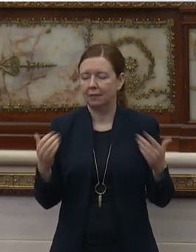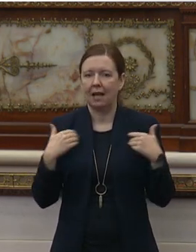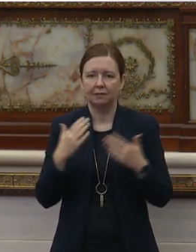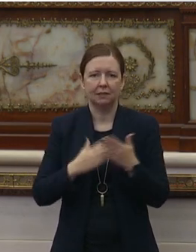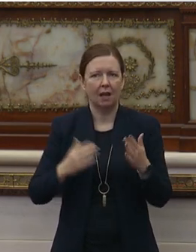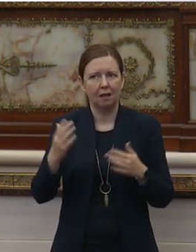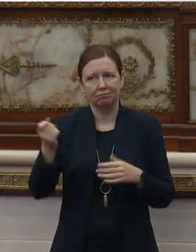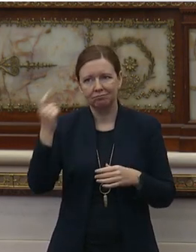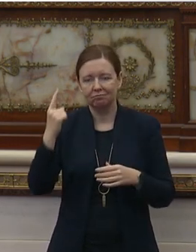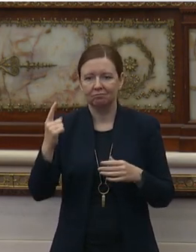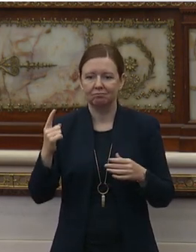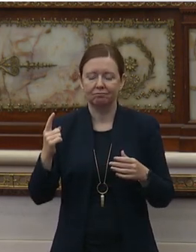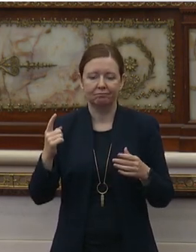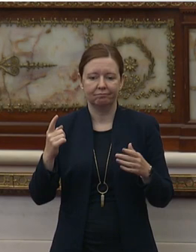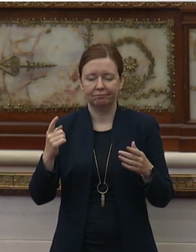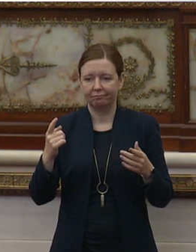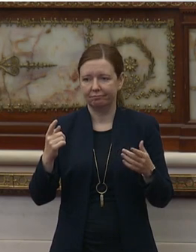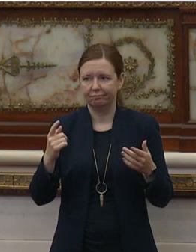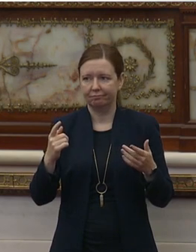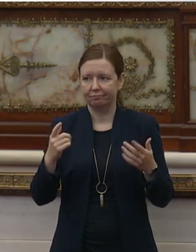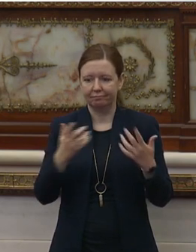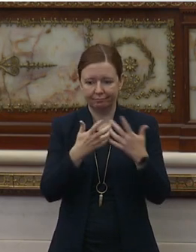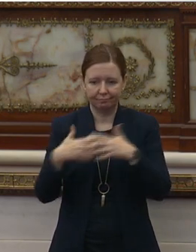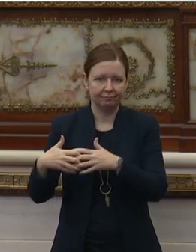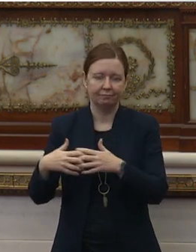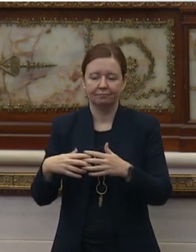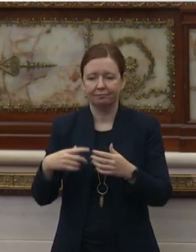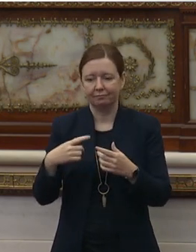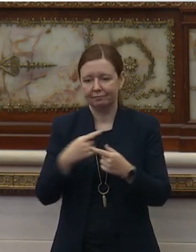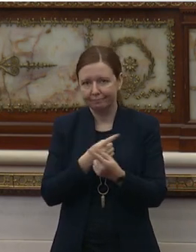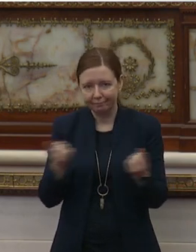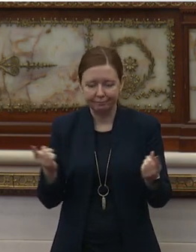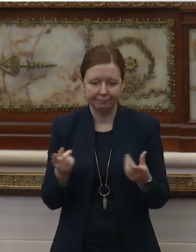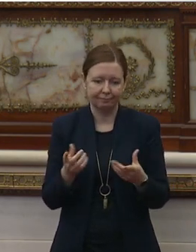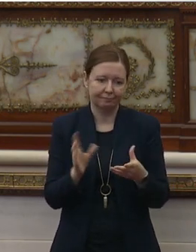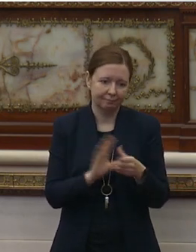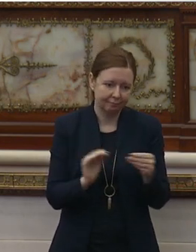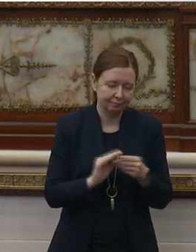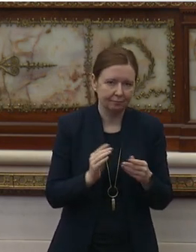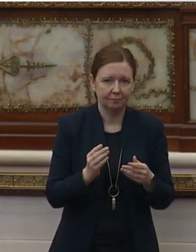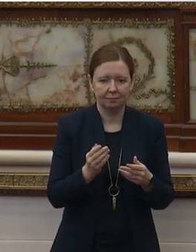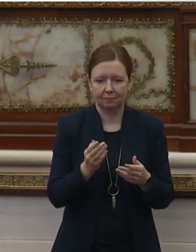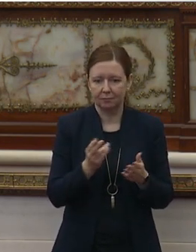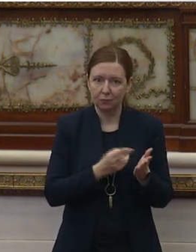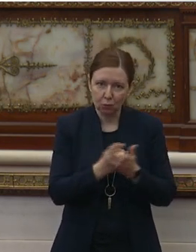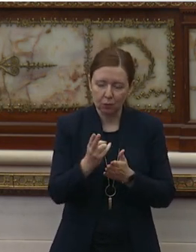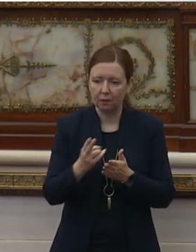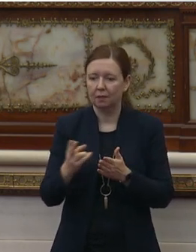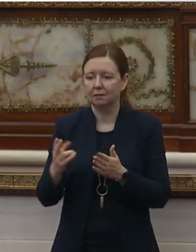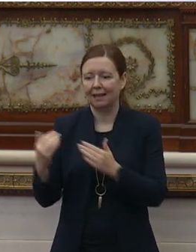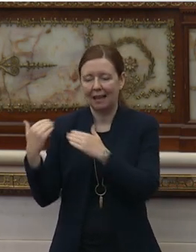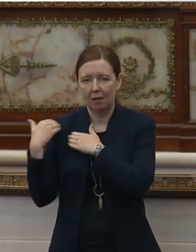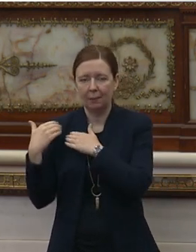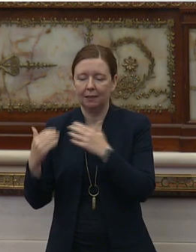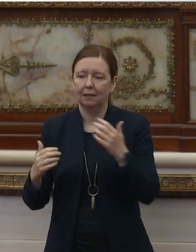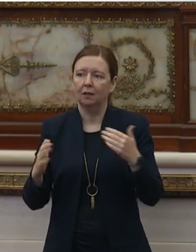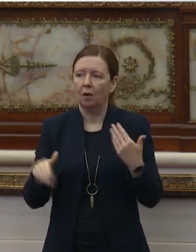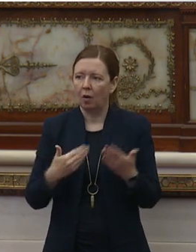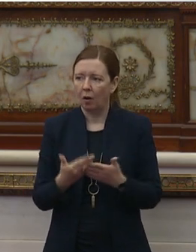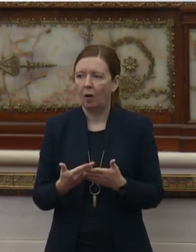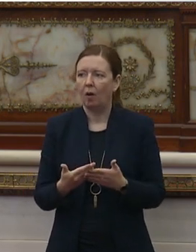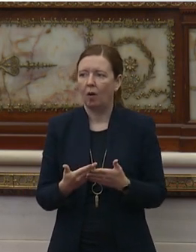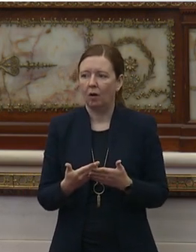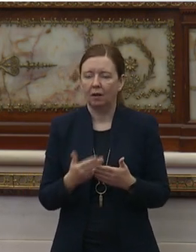sense of reconciliation, of truth-telling and of accountability, and each and every one